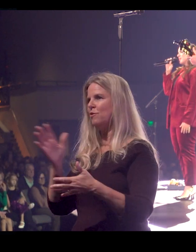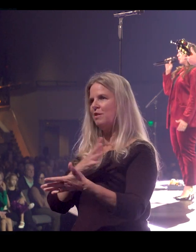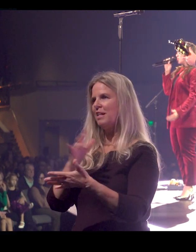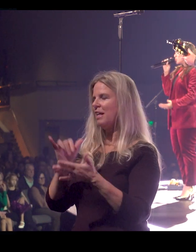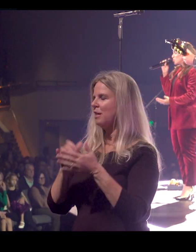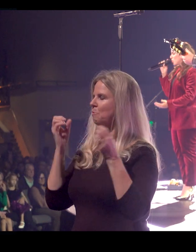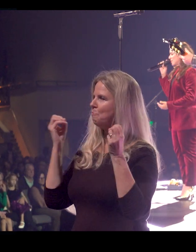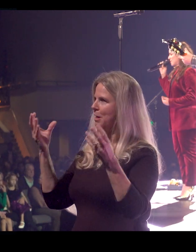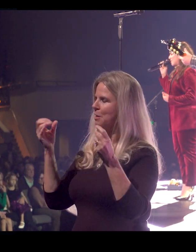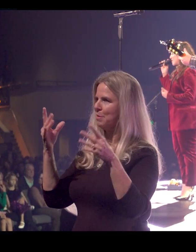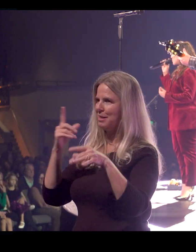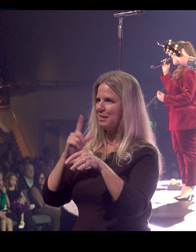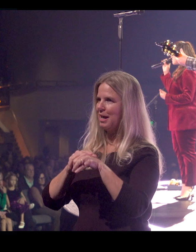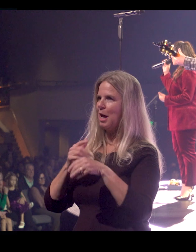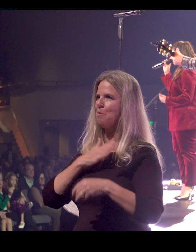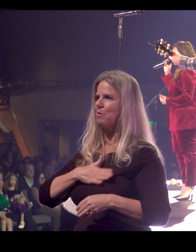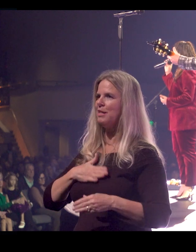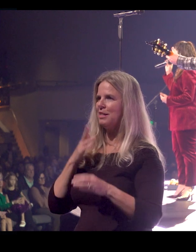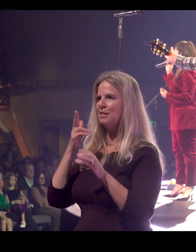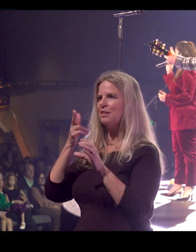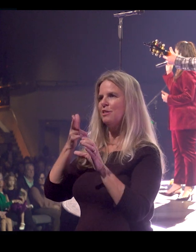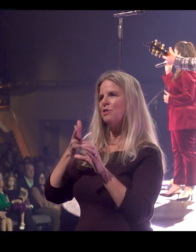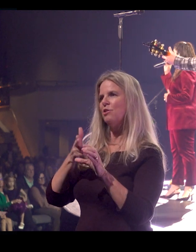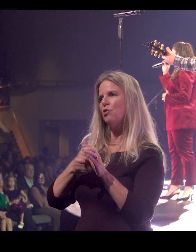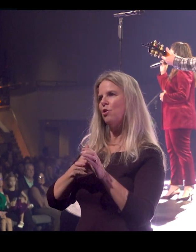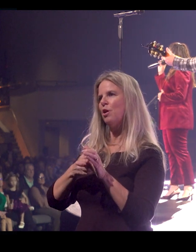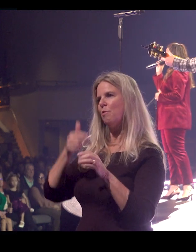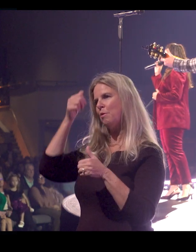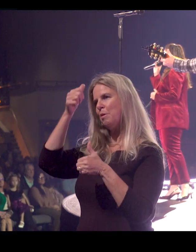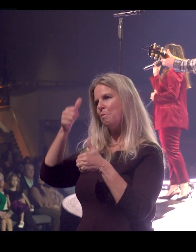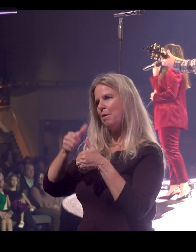silent night? Let's sing together.